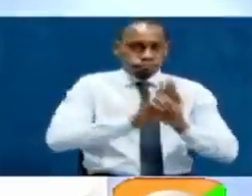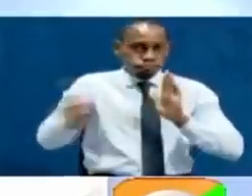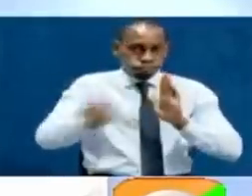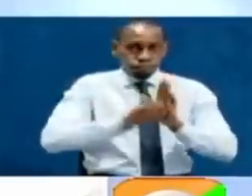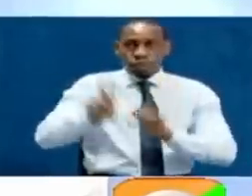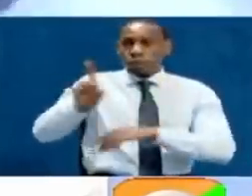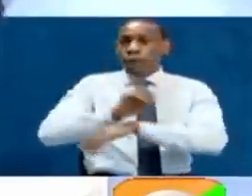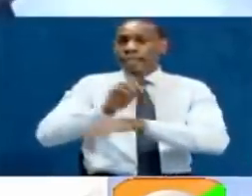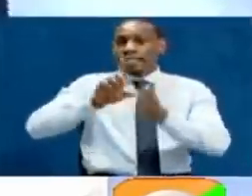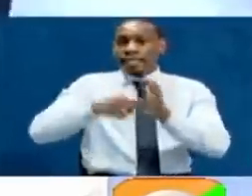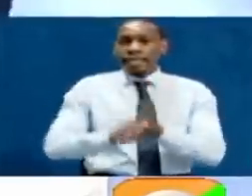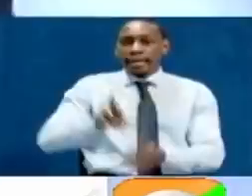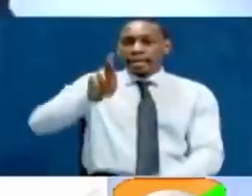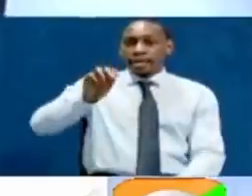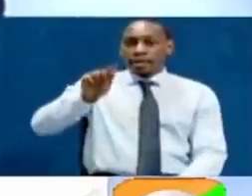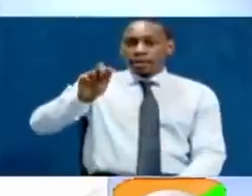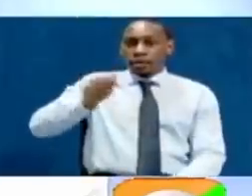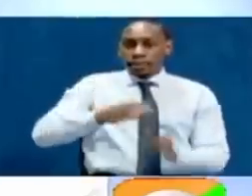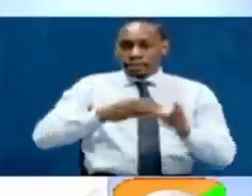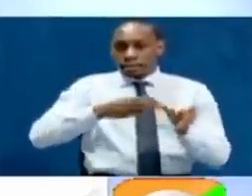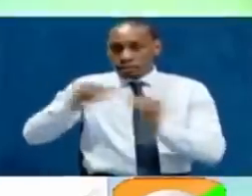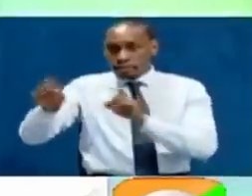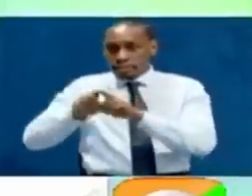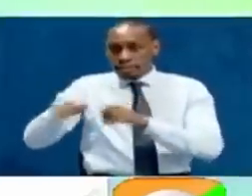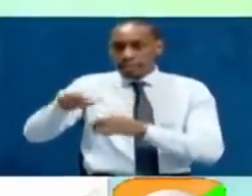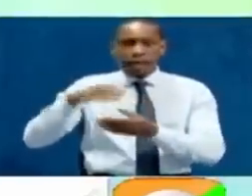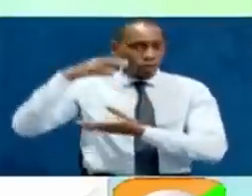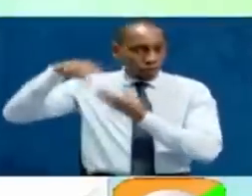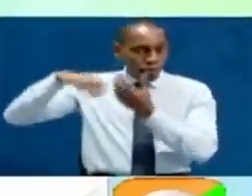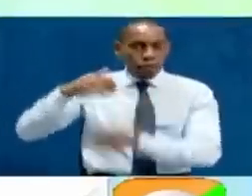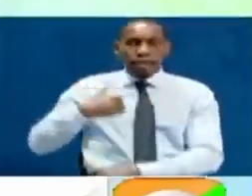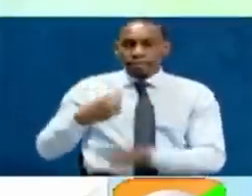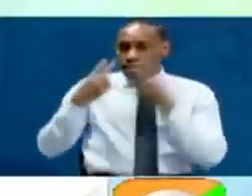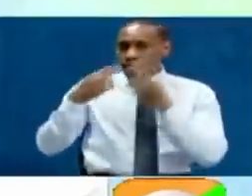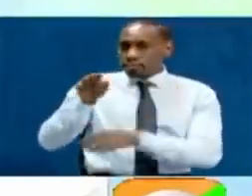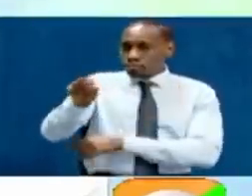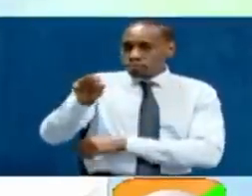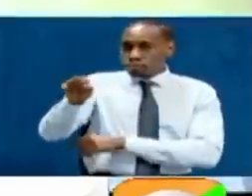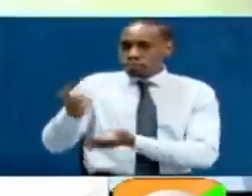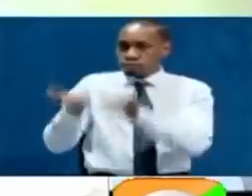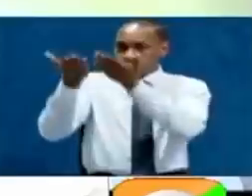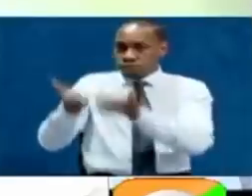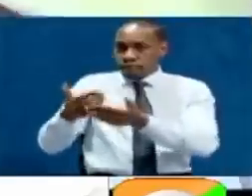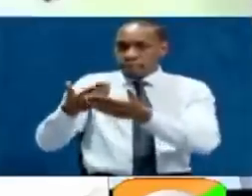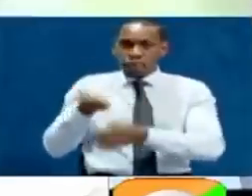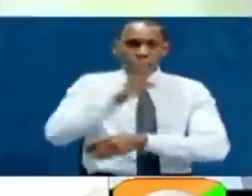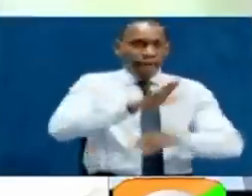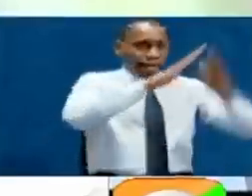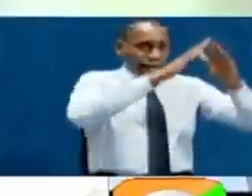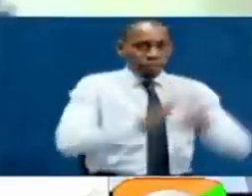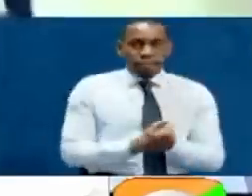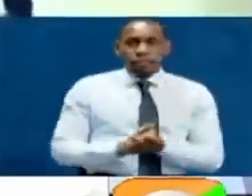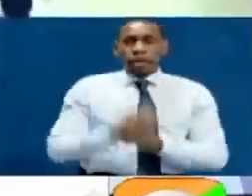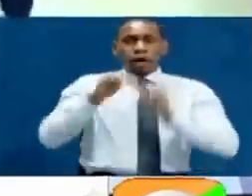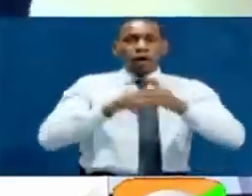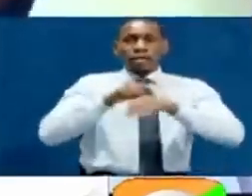forth. 2 minutes later, Robert Ouko heads to the lift, also in confusion. He's seen pressing the buttons before returning to the apartment, all